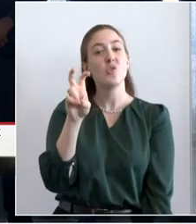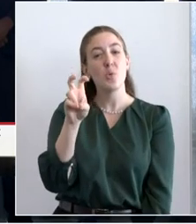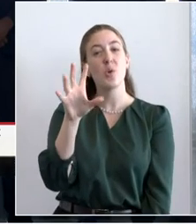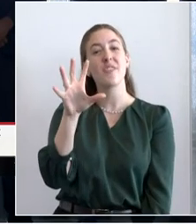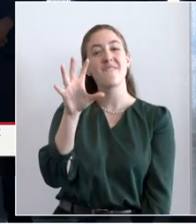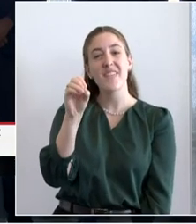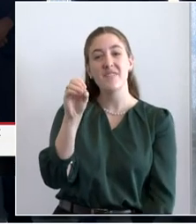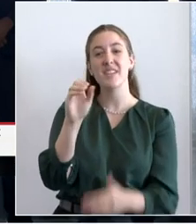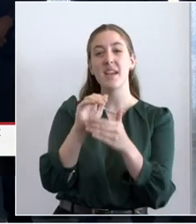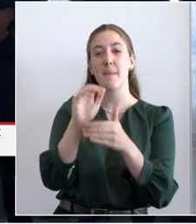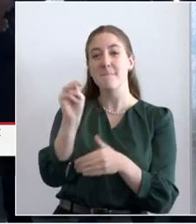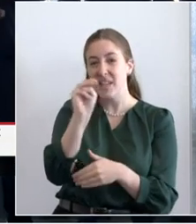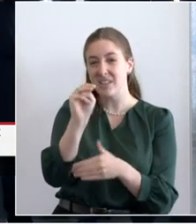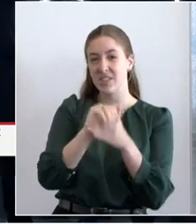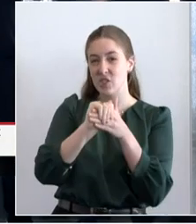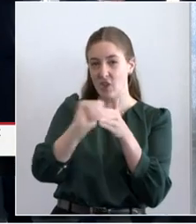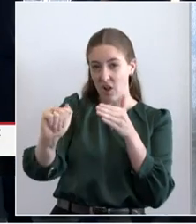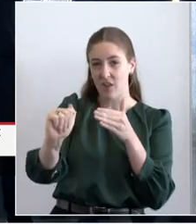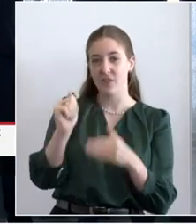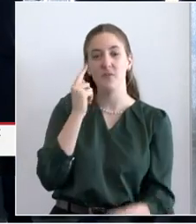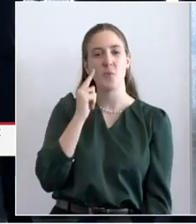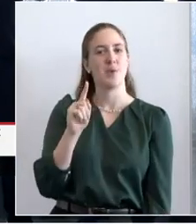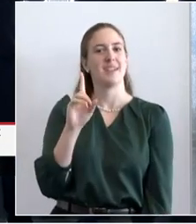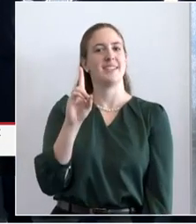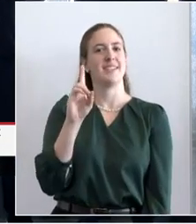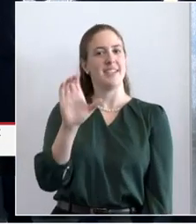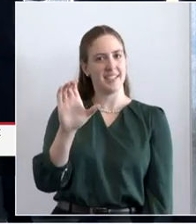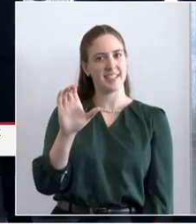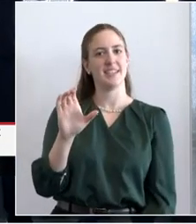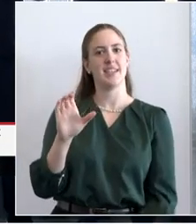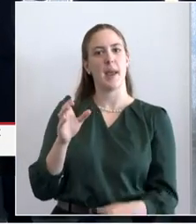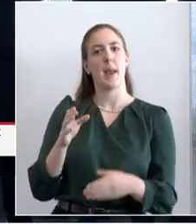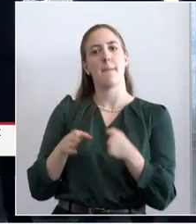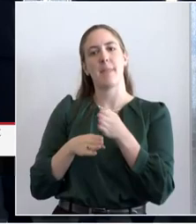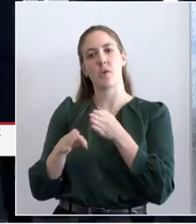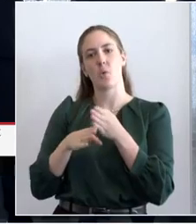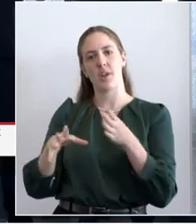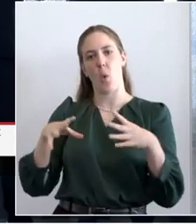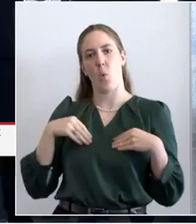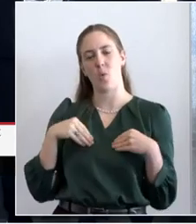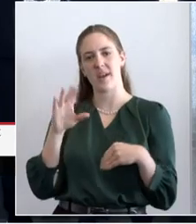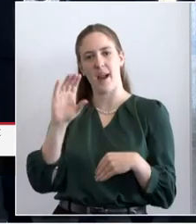$250 million with DC minority-owned companies.